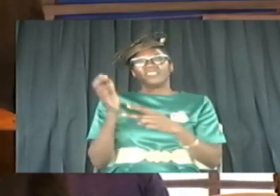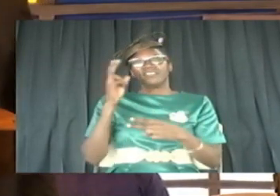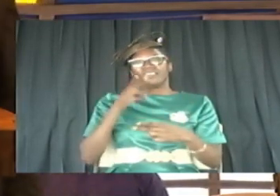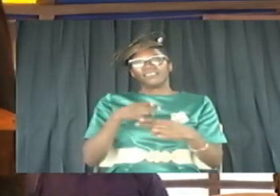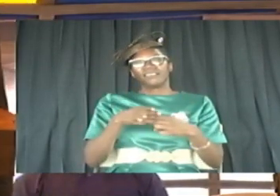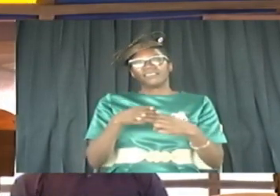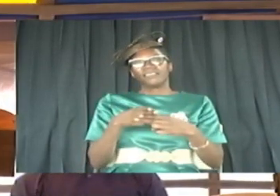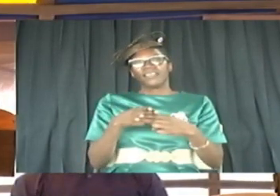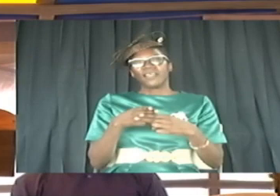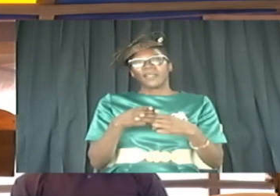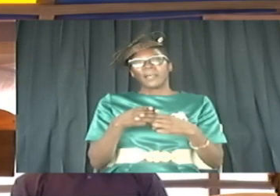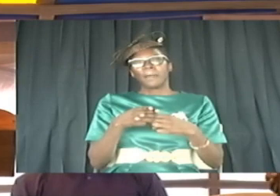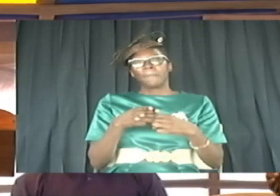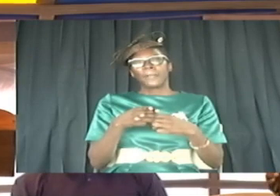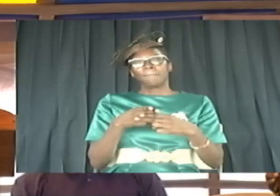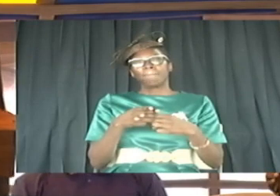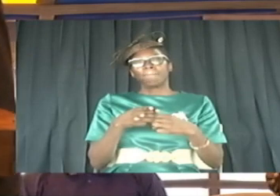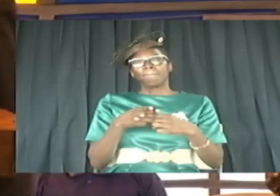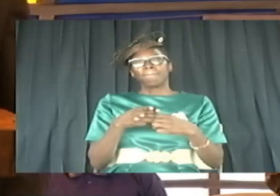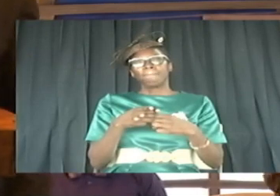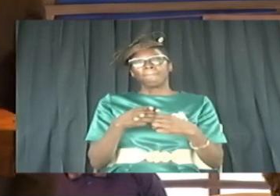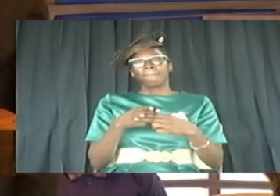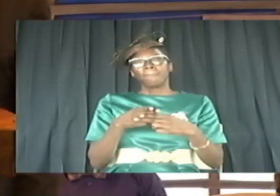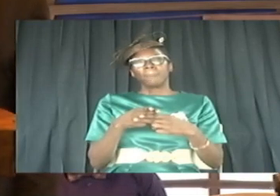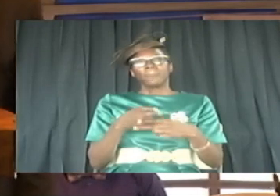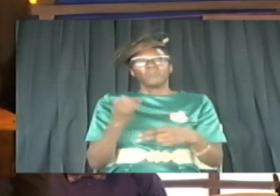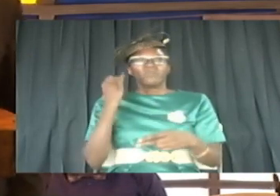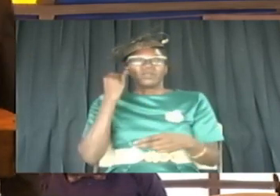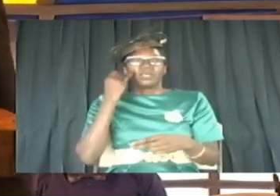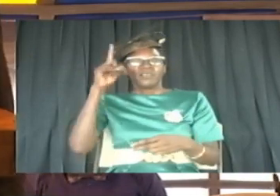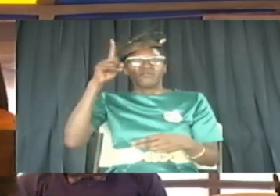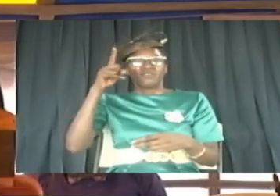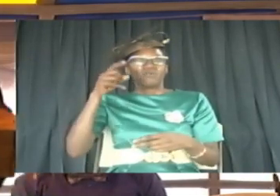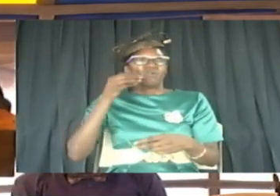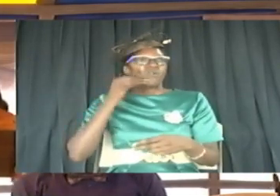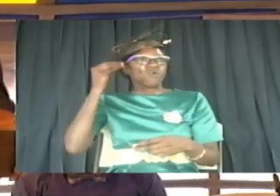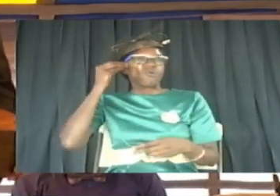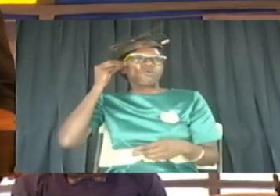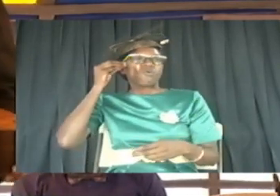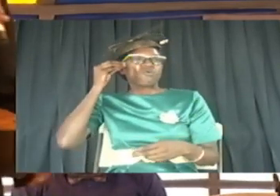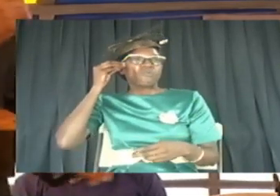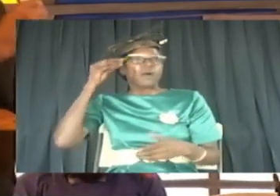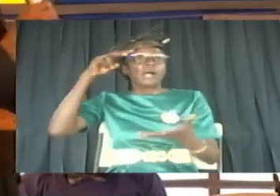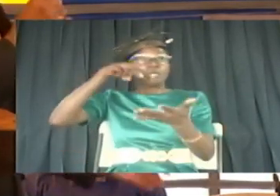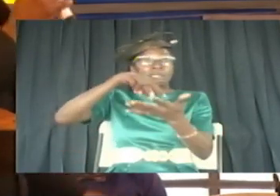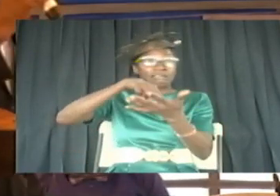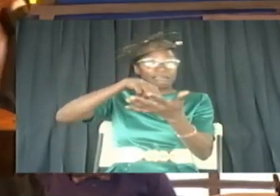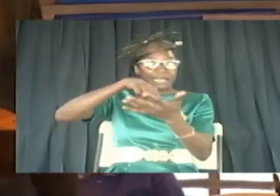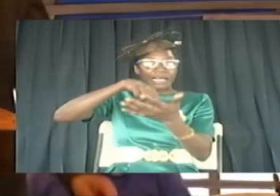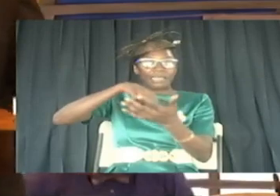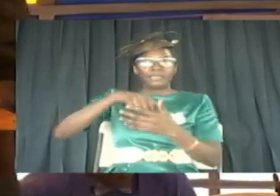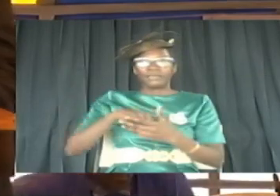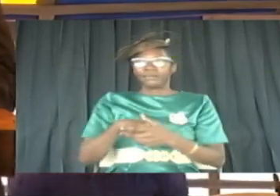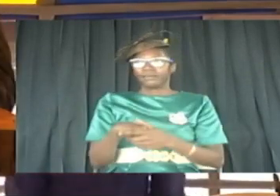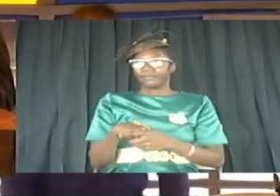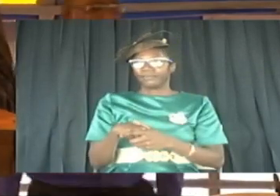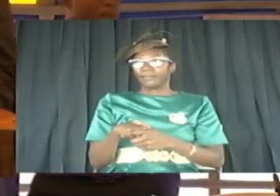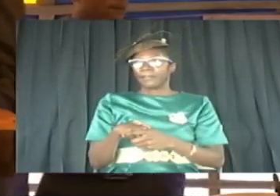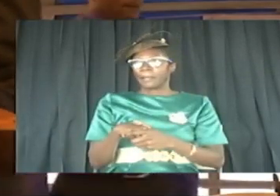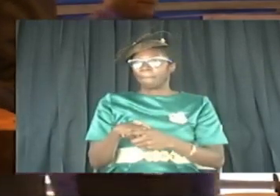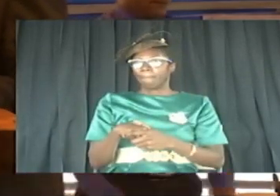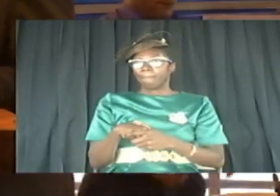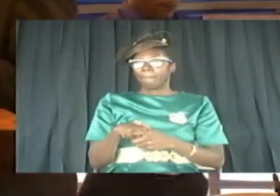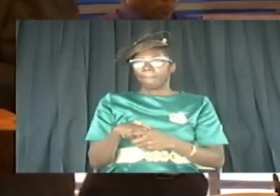name. Yes, if you're at home, I'm going to ask you to stand right now. I'm going to ask those of us that are here, oh,